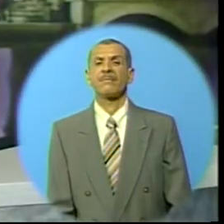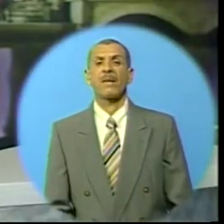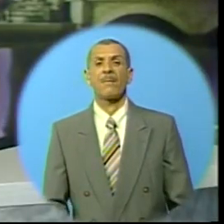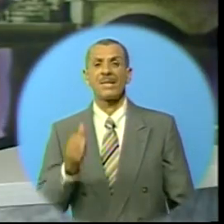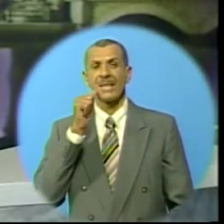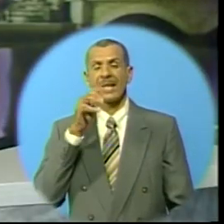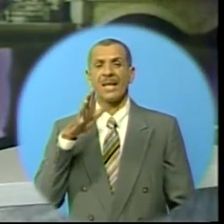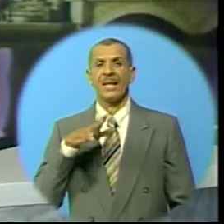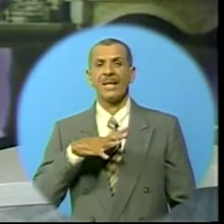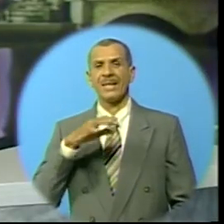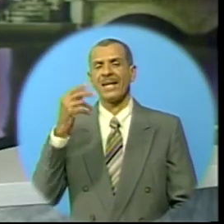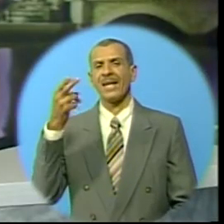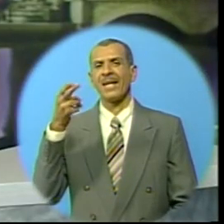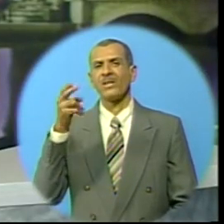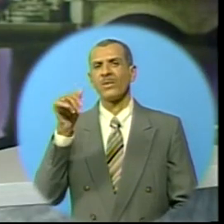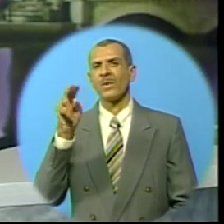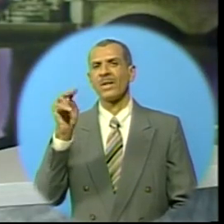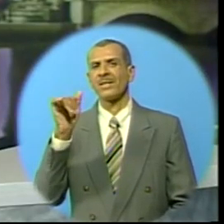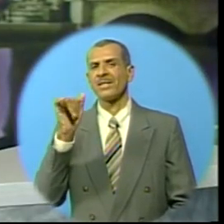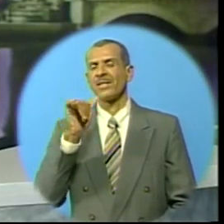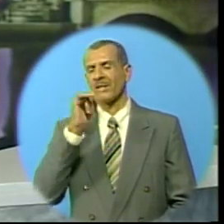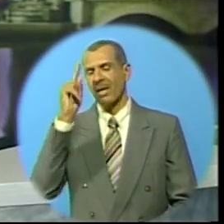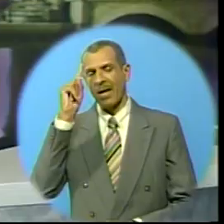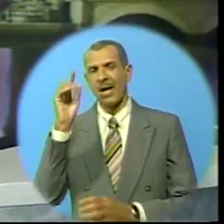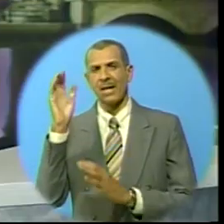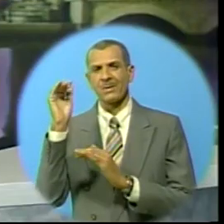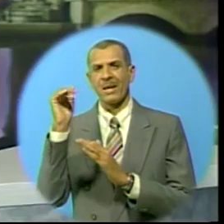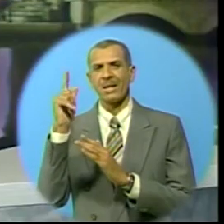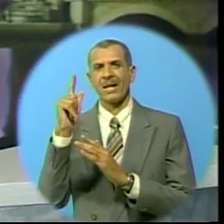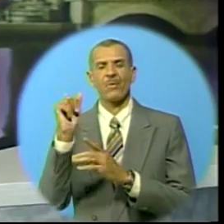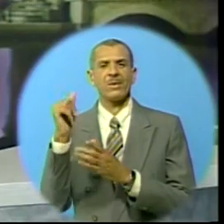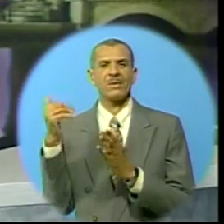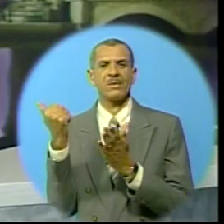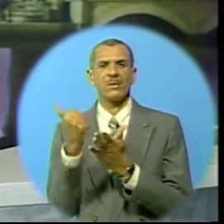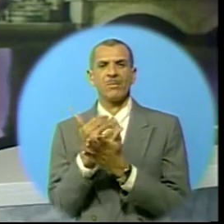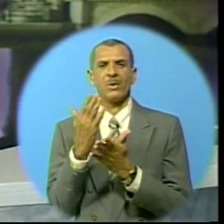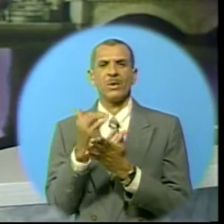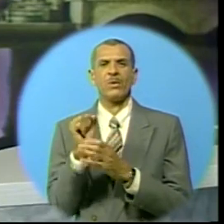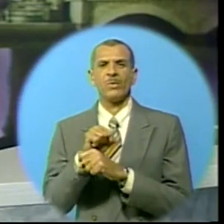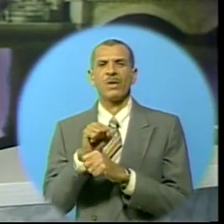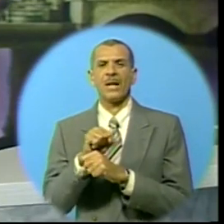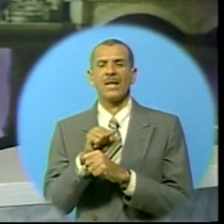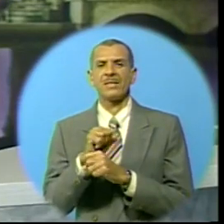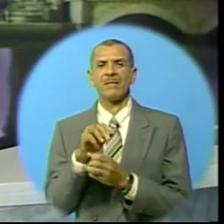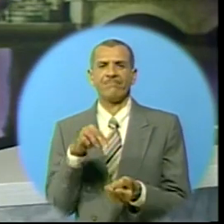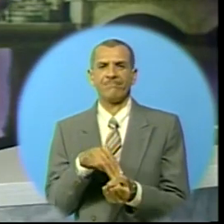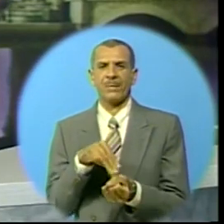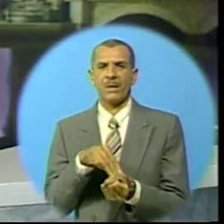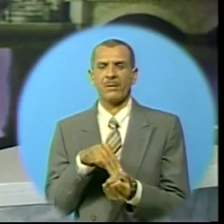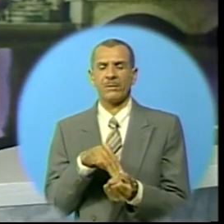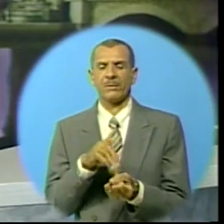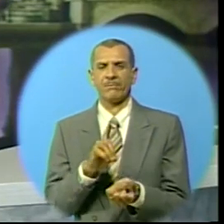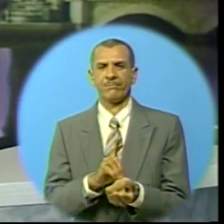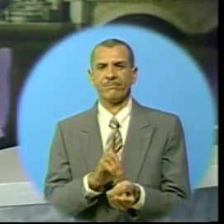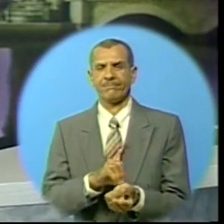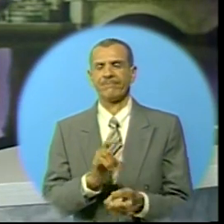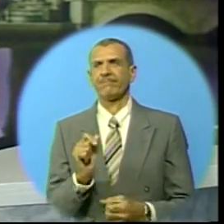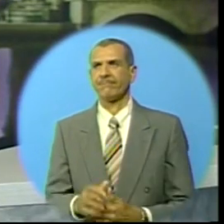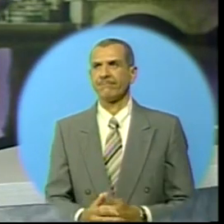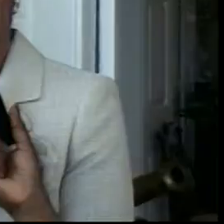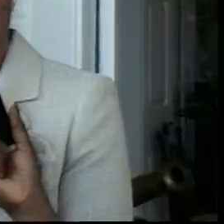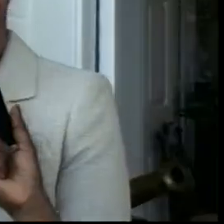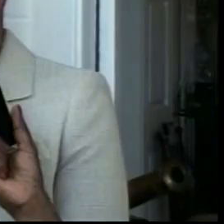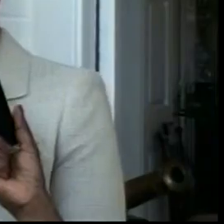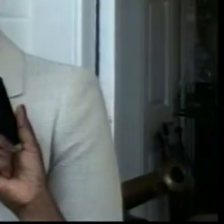Lady Haynes does not expect becoming a senator will impact on her practice as a medical professional. I